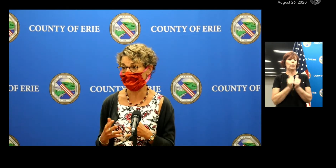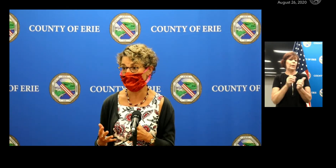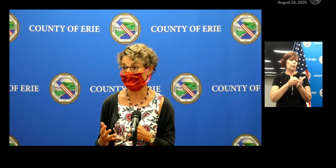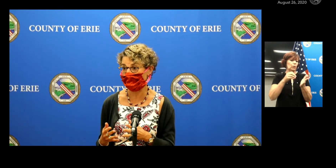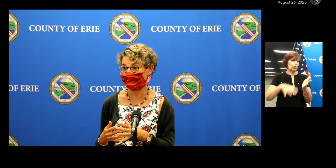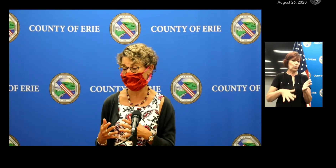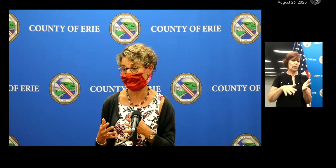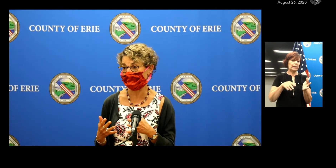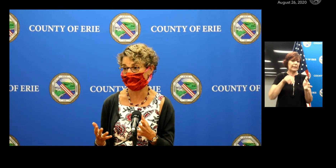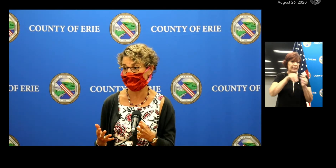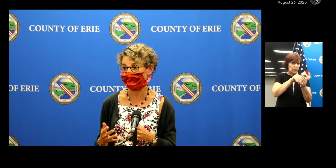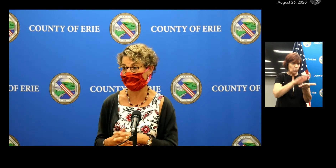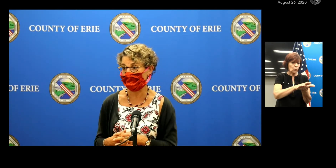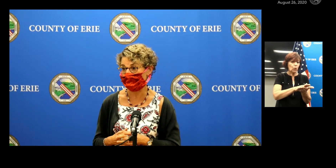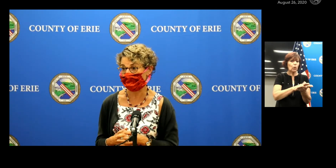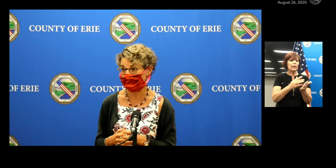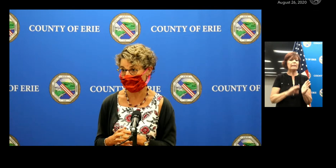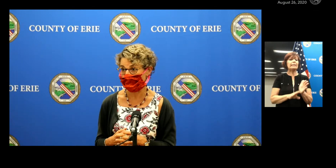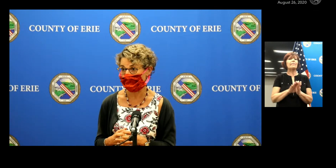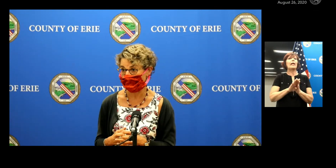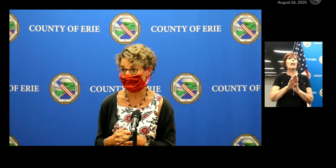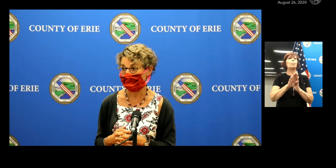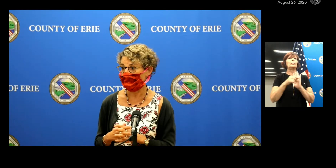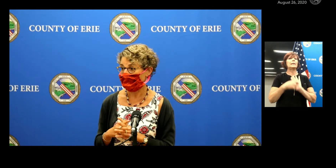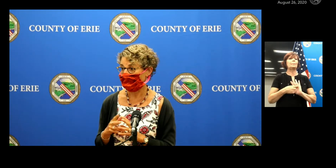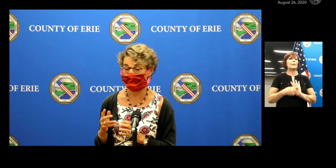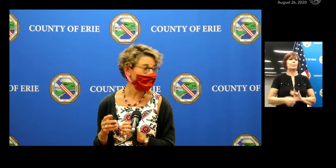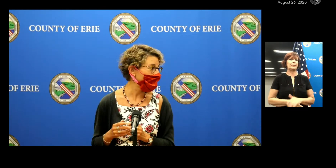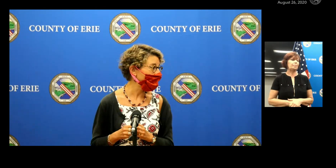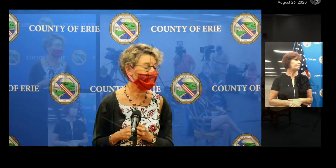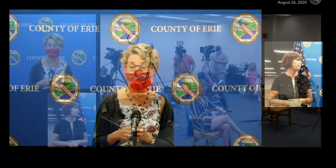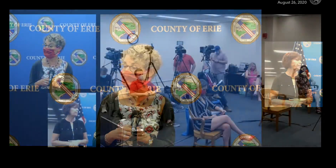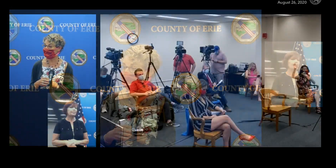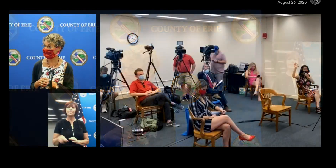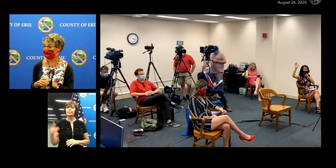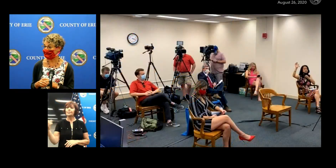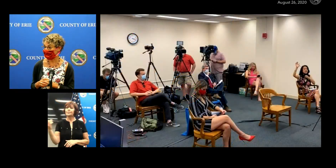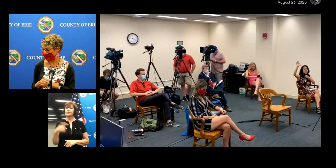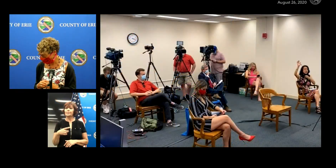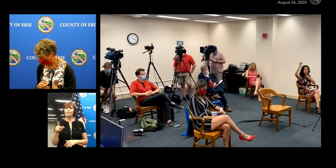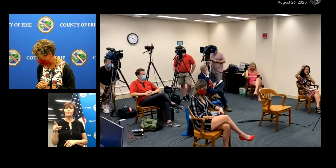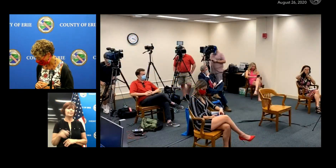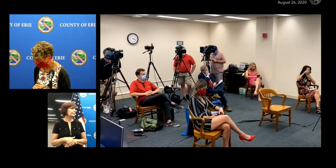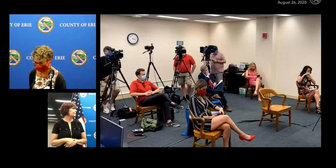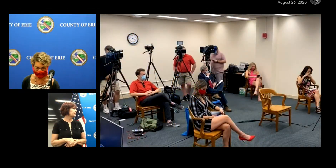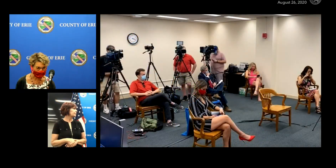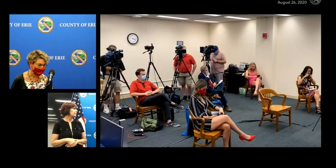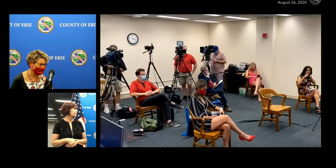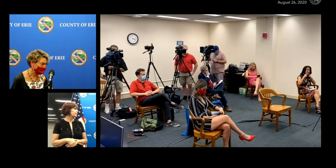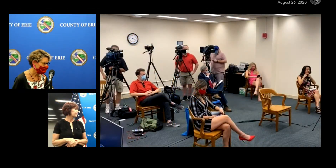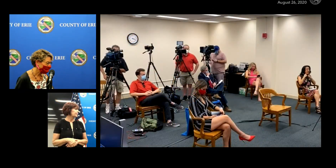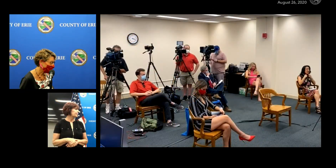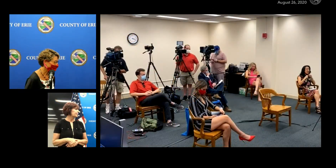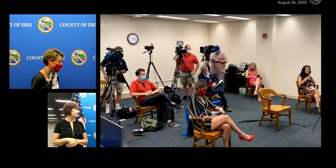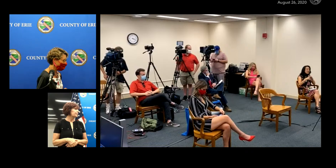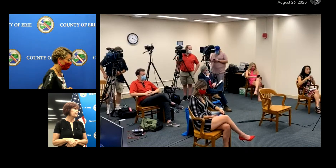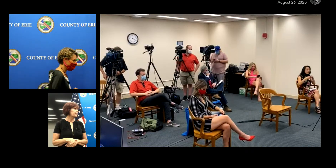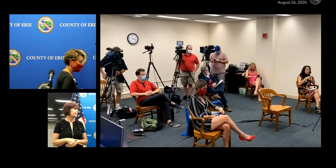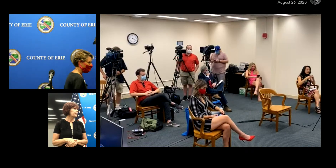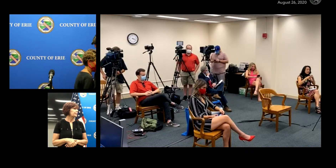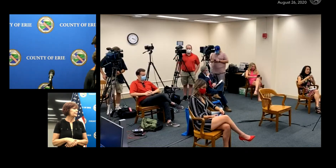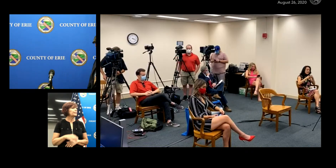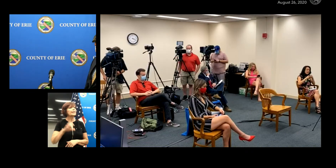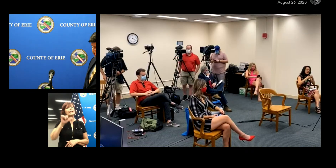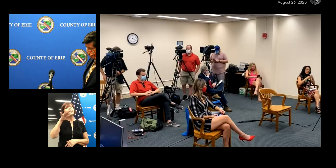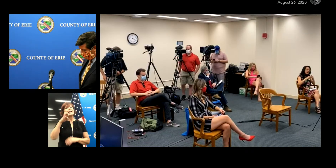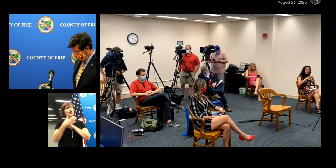in school and develop symptoms. Sandra? Yeah, I have a question for him. Erie